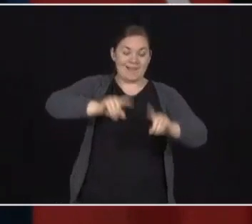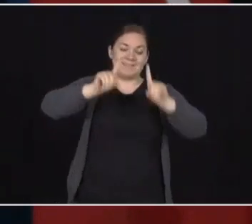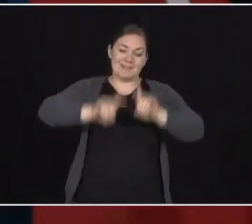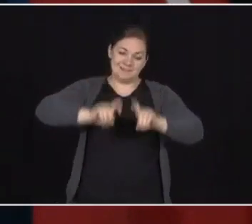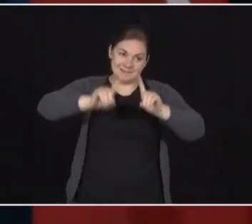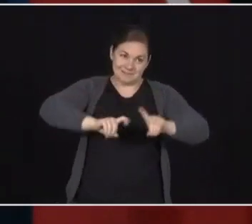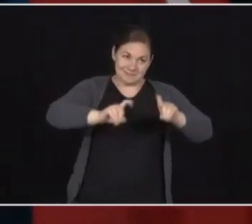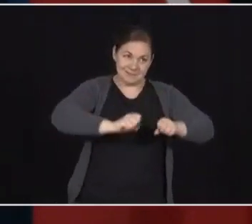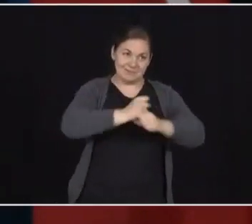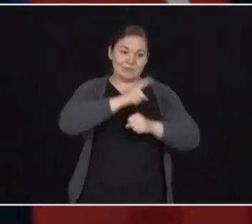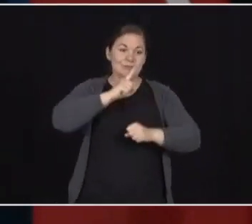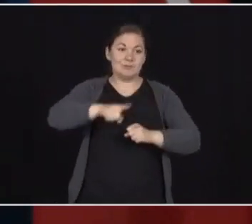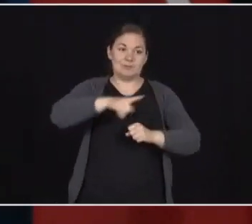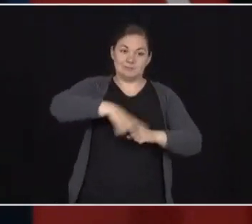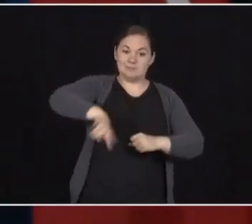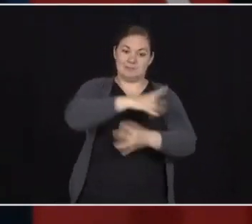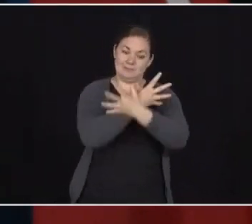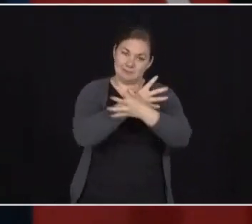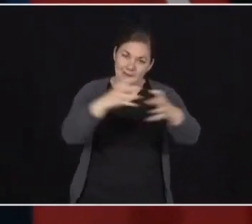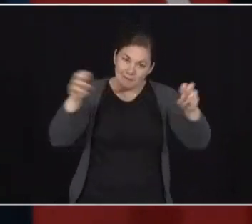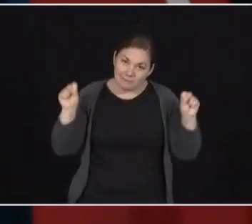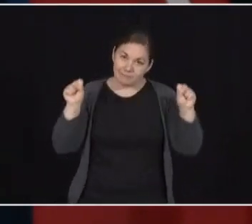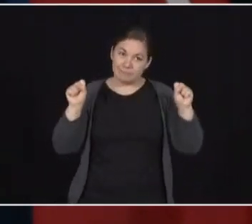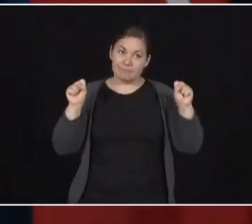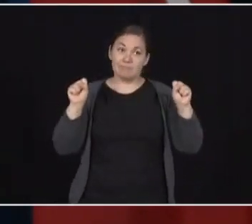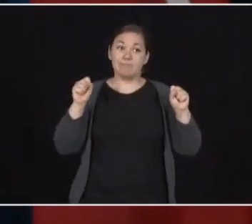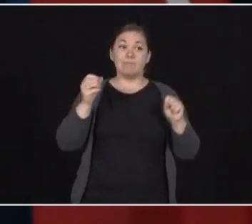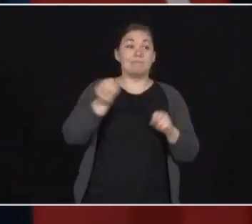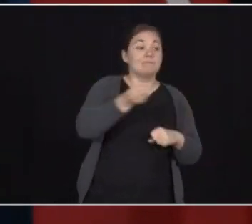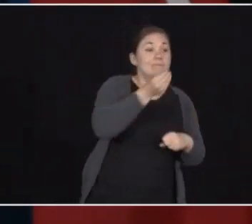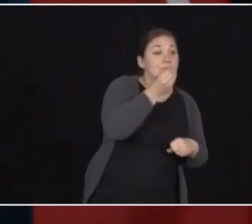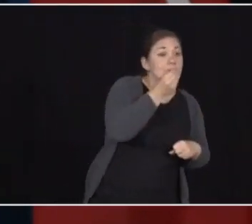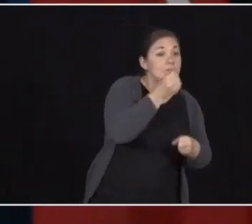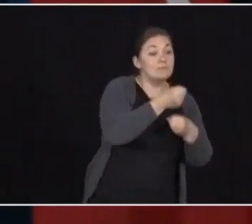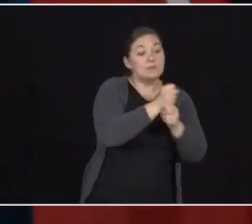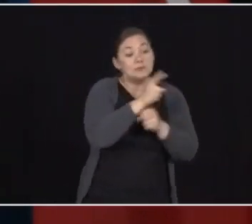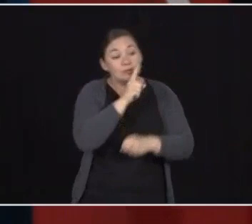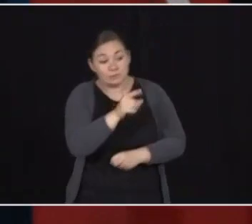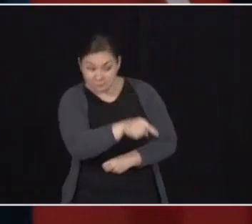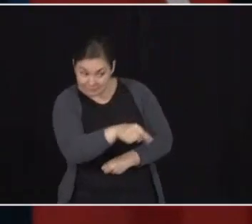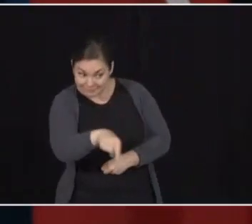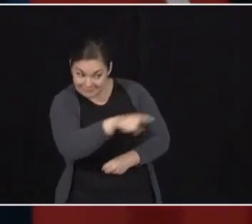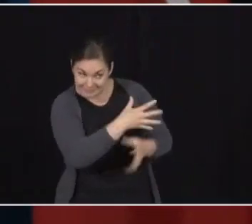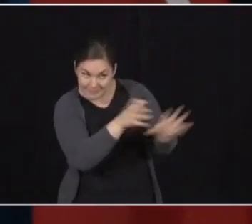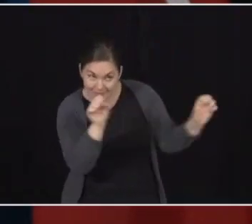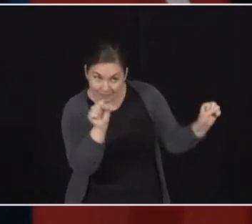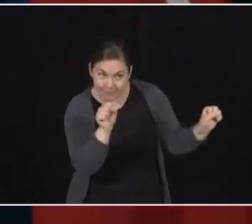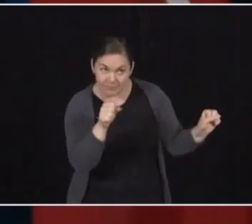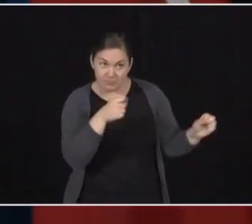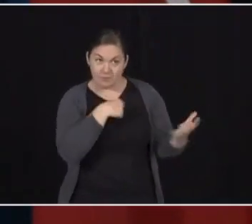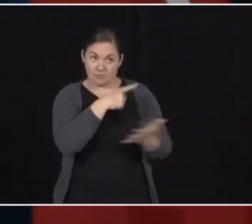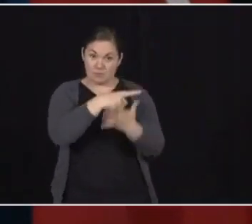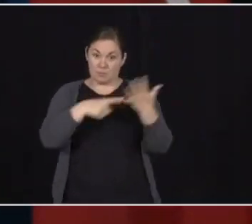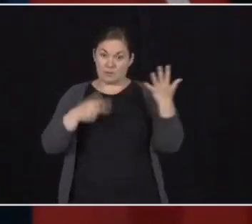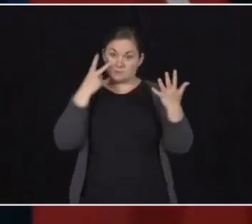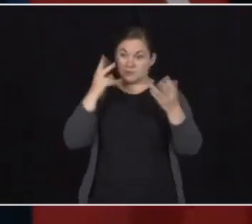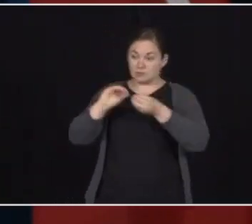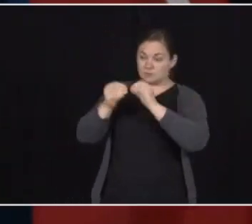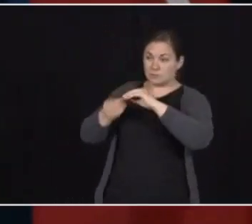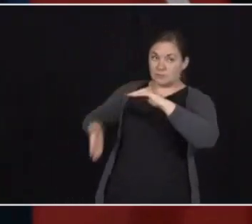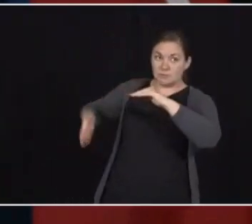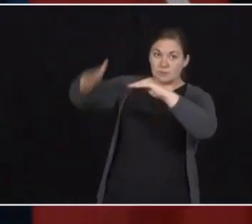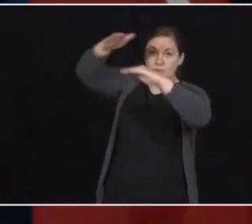keep the supply chain, the food safe. But we're on this, and especially I saw those numbers jump up in